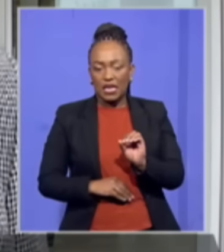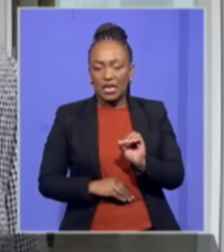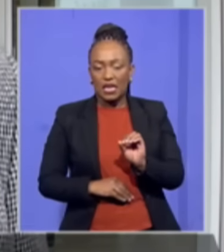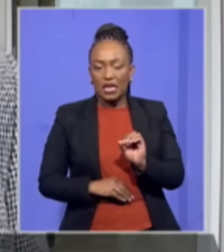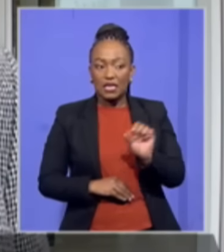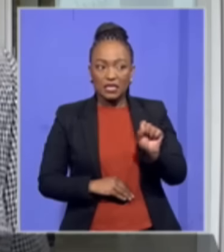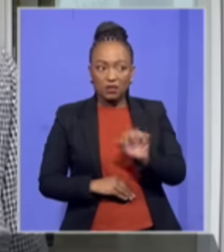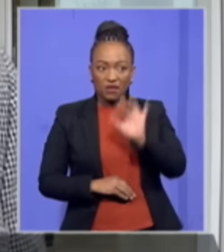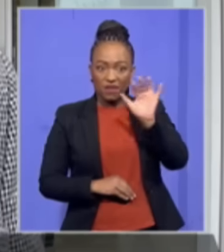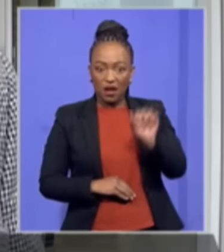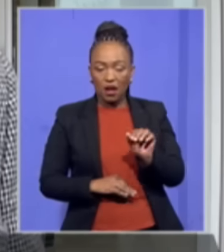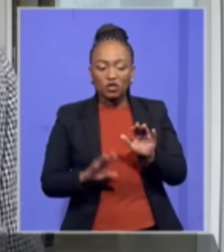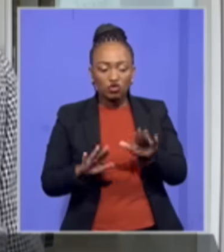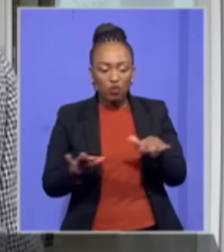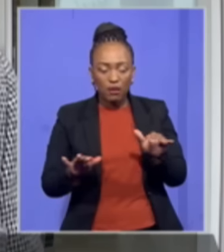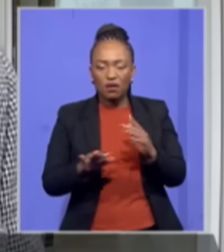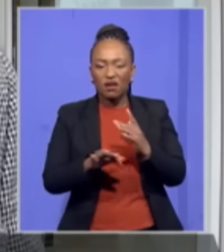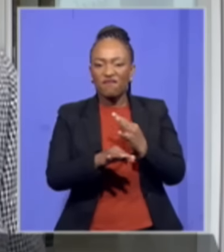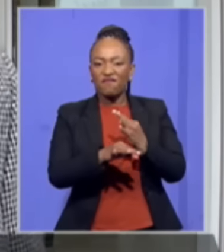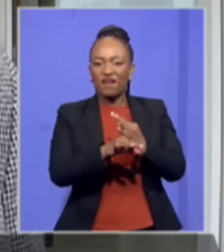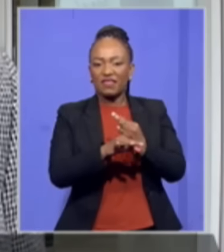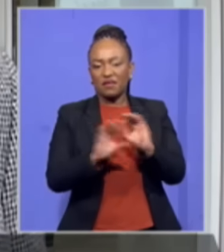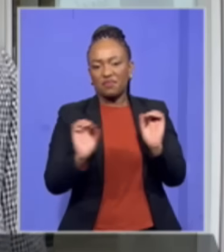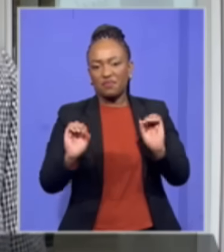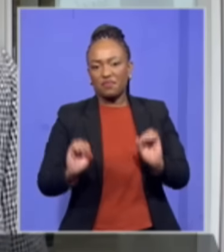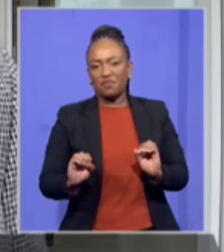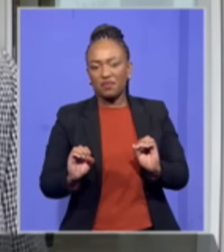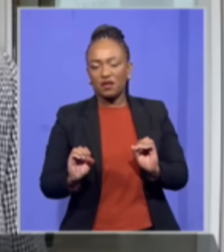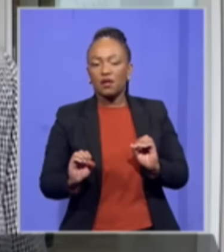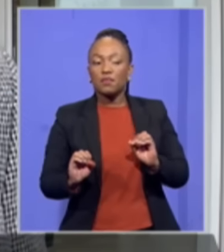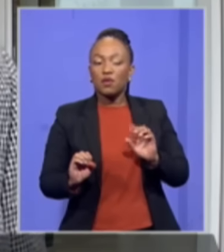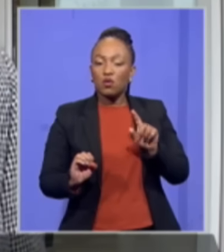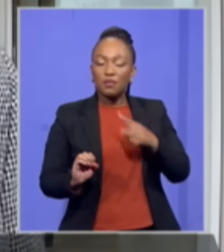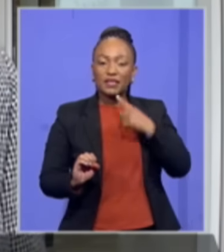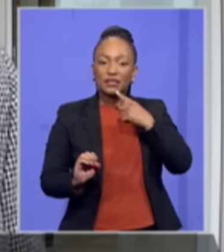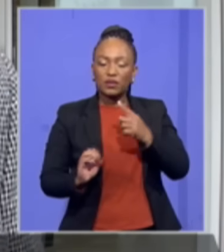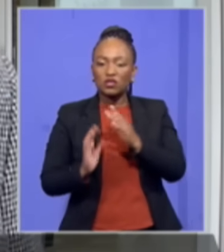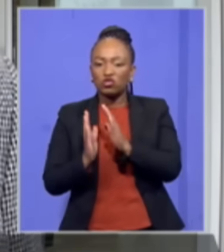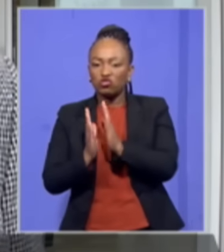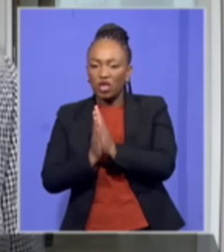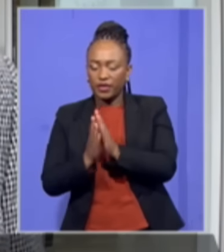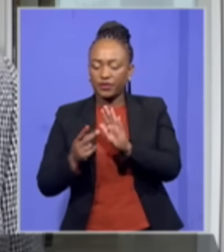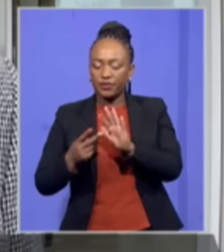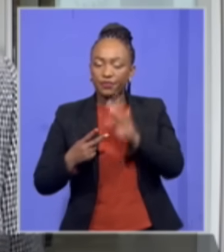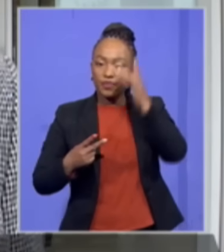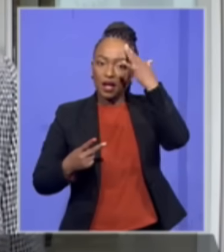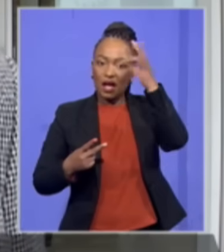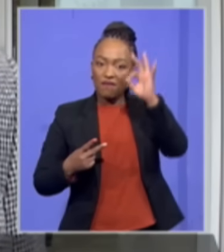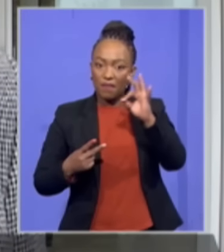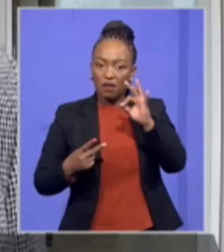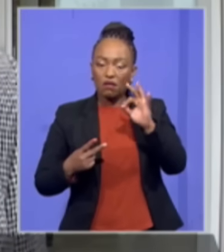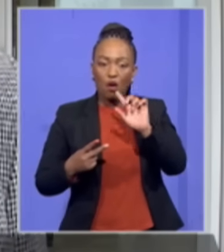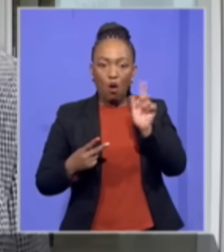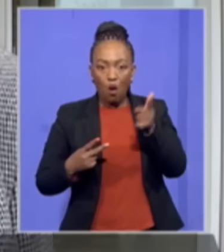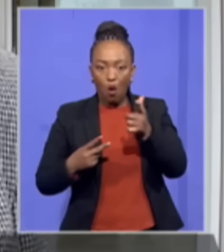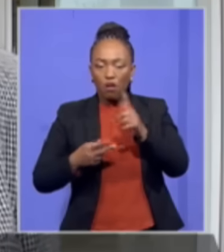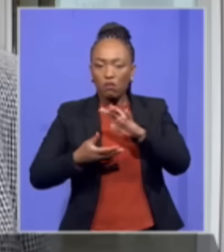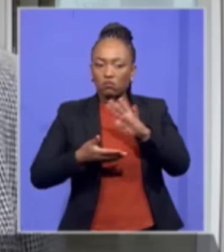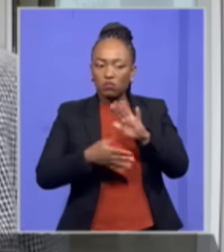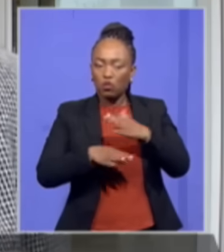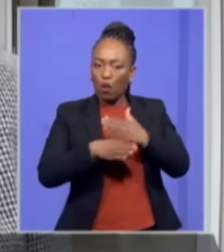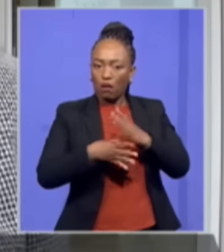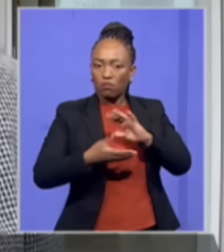fatherless. So what I'm going to drive is about that we need to hold hands, the churches, the government and everything. We cannot blame everything and say, it used to